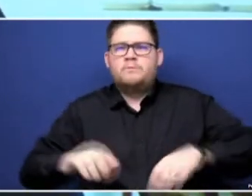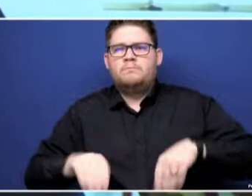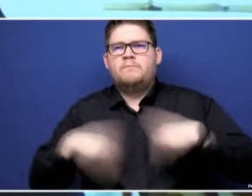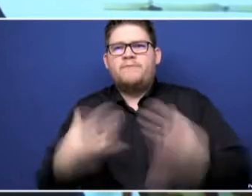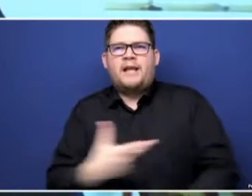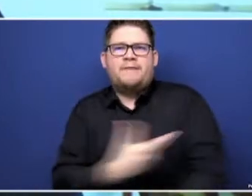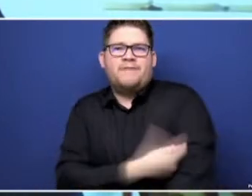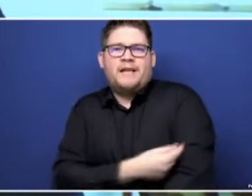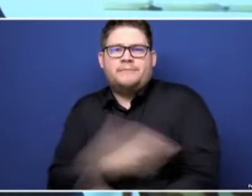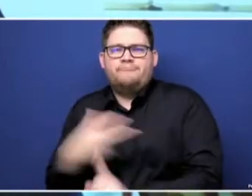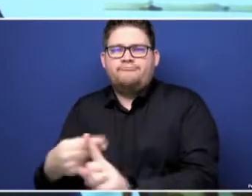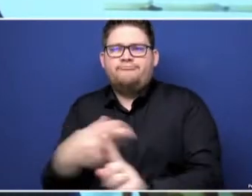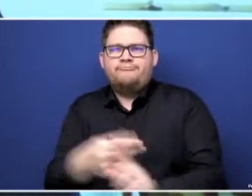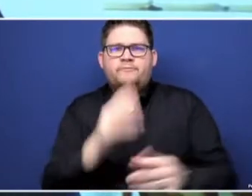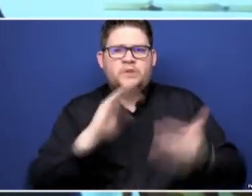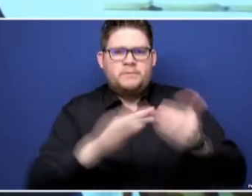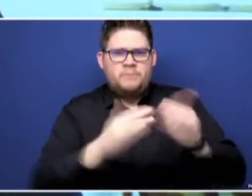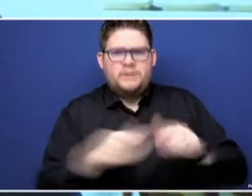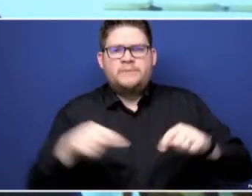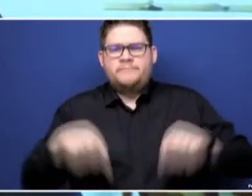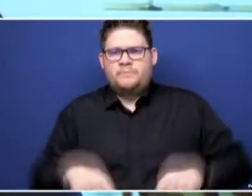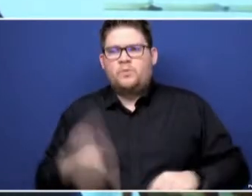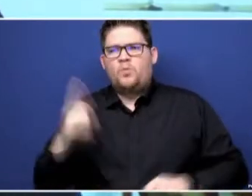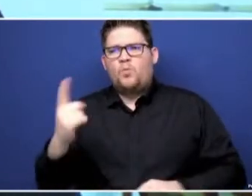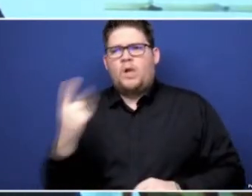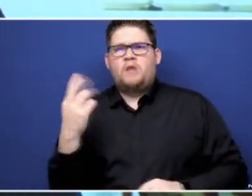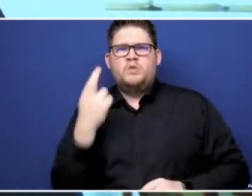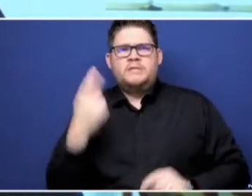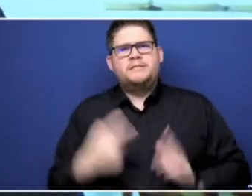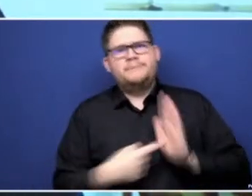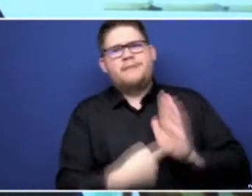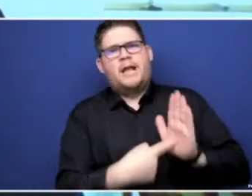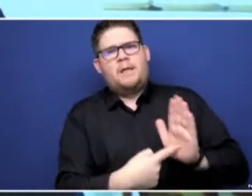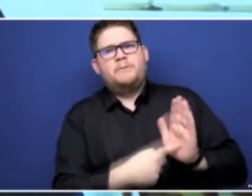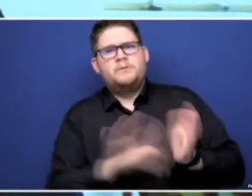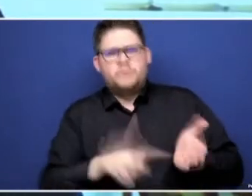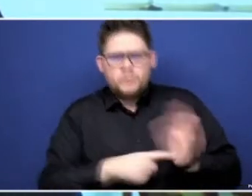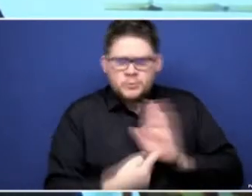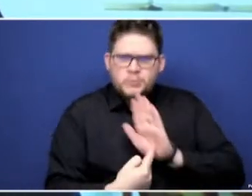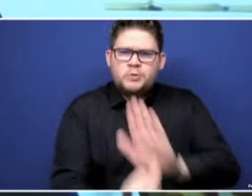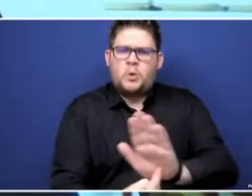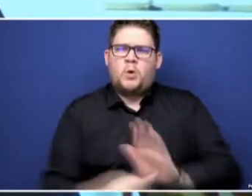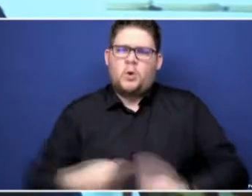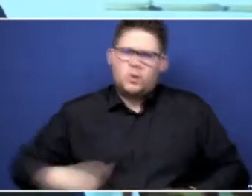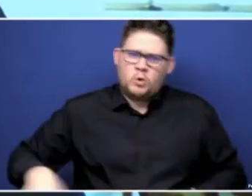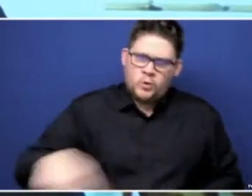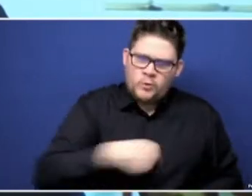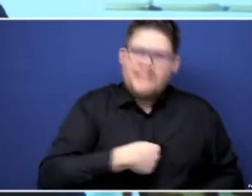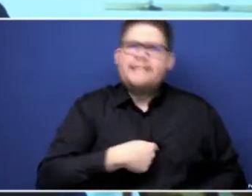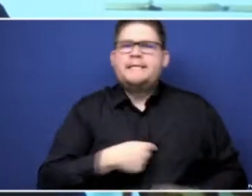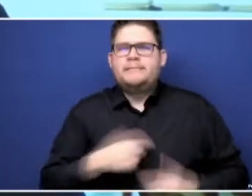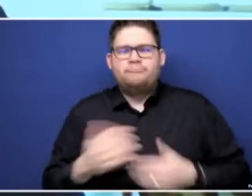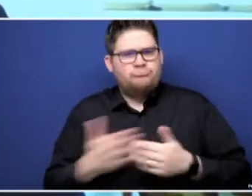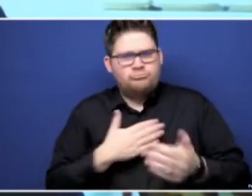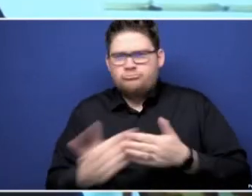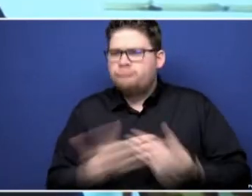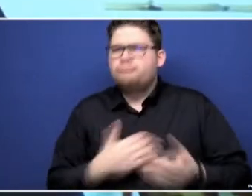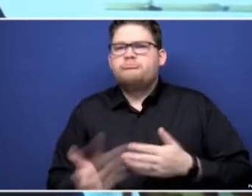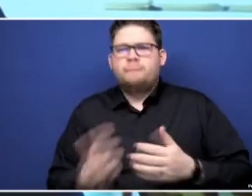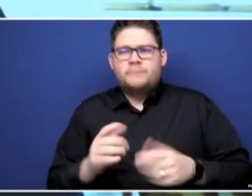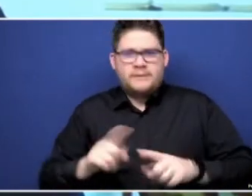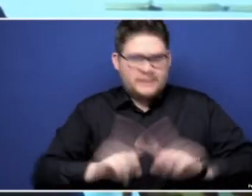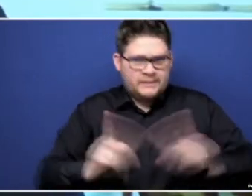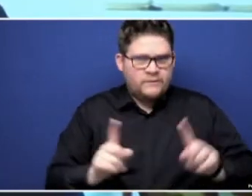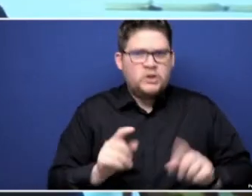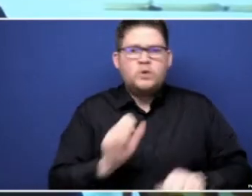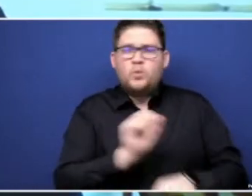Very similar to, you know, the enthusiasm of the organizations we're celebrating today who have come to help us with the non-clinical